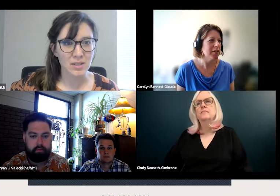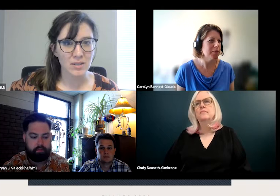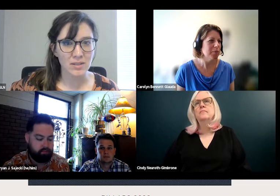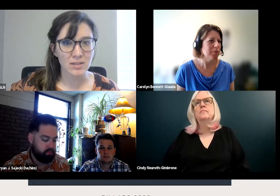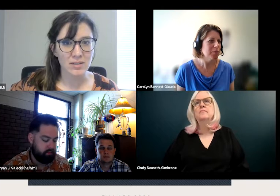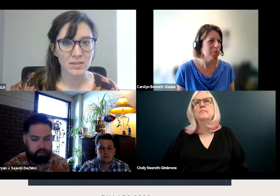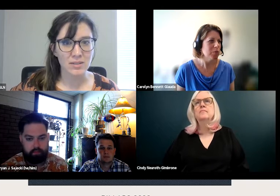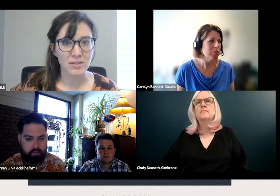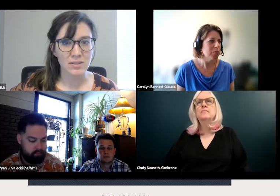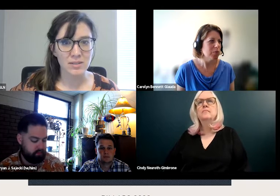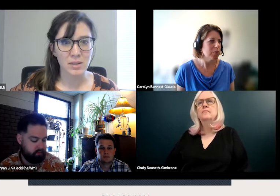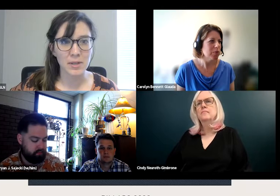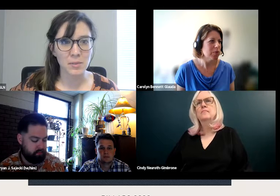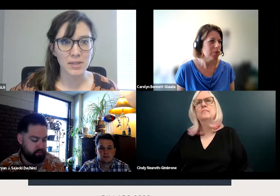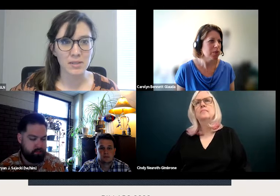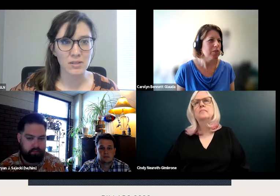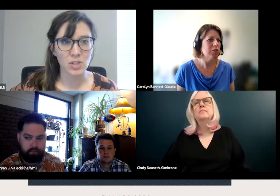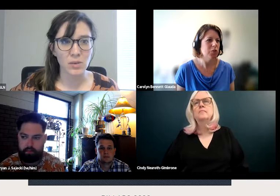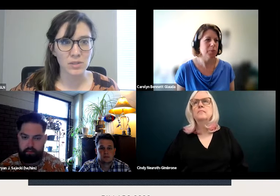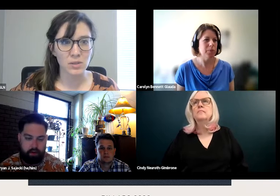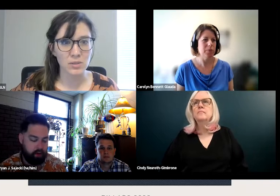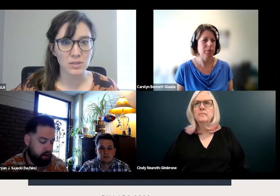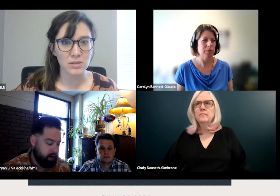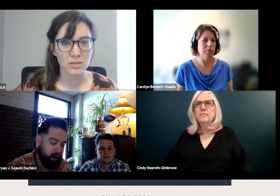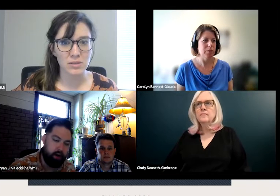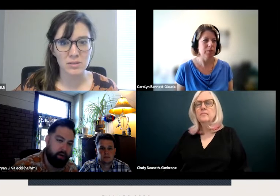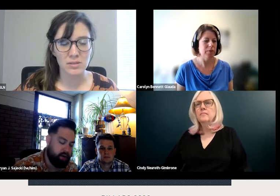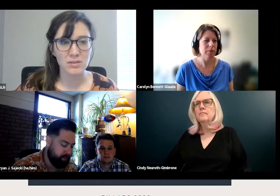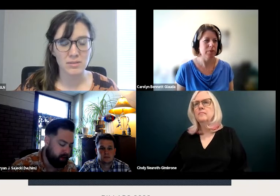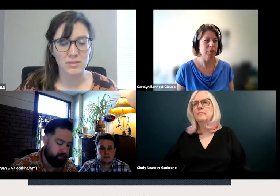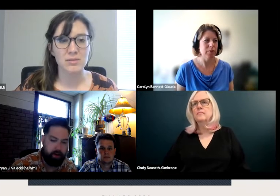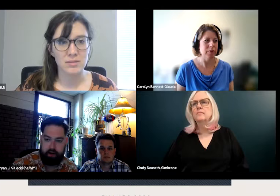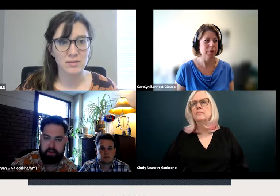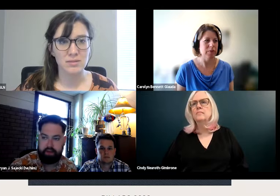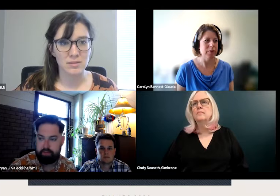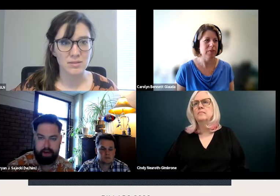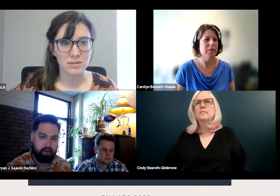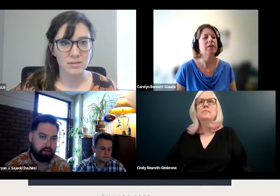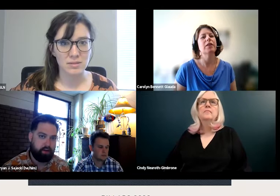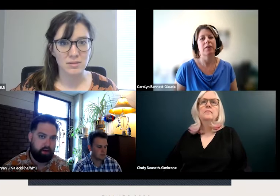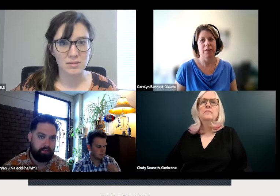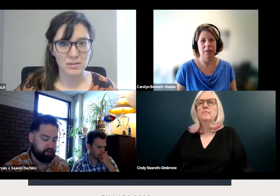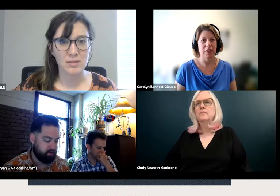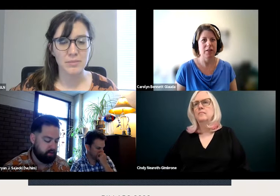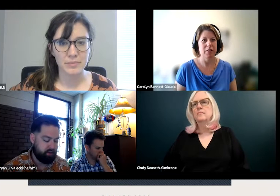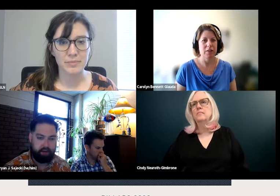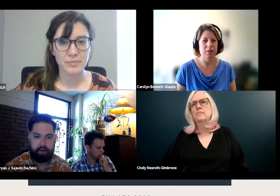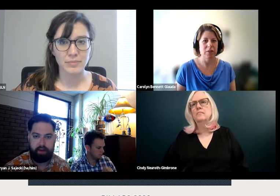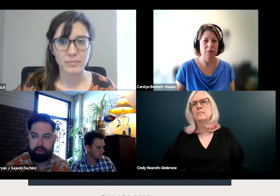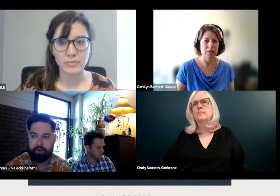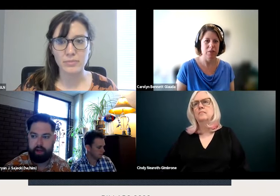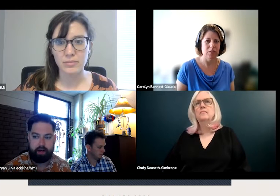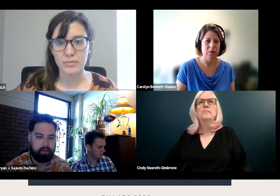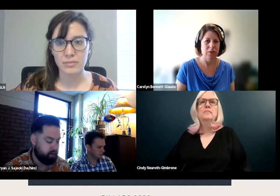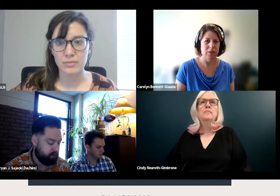think that might have been the challenge. Yeah, I opened up the participants box just Got to it. see how